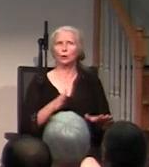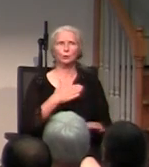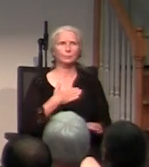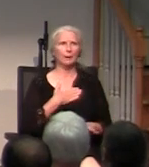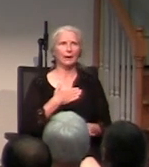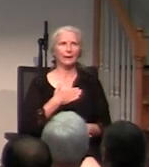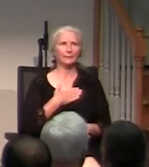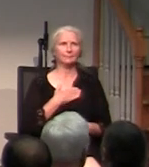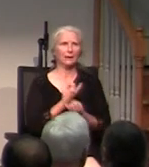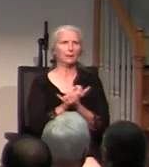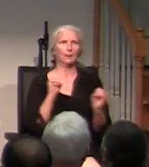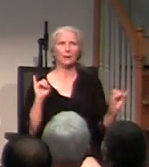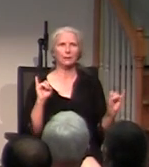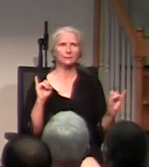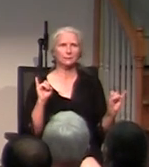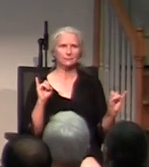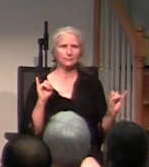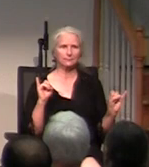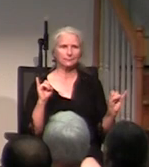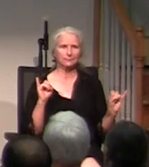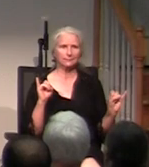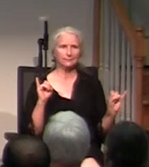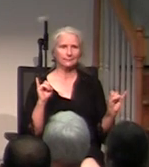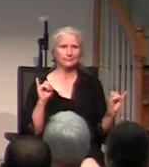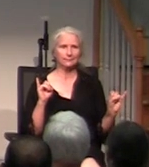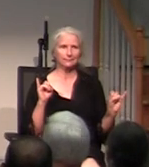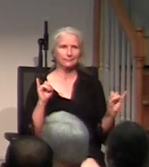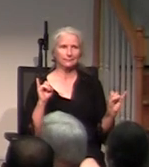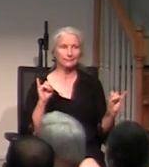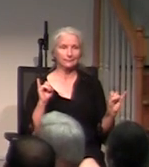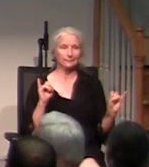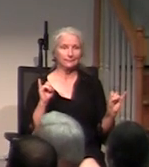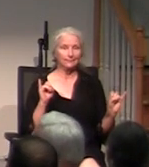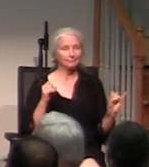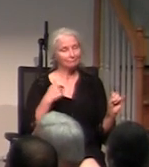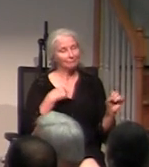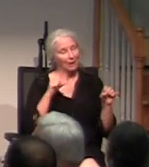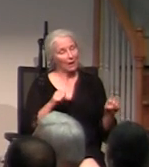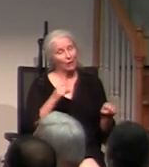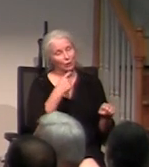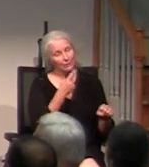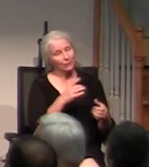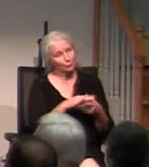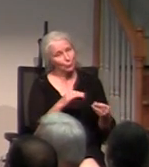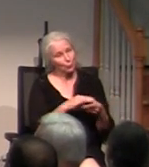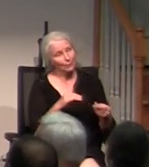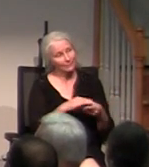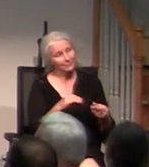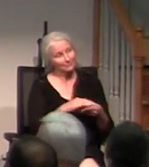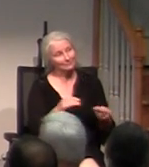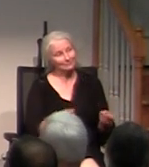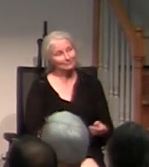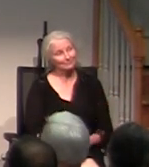There are stories I could tell. but I won't.